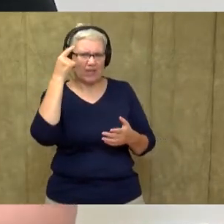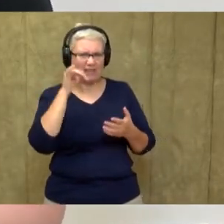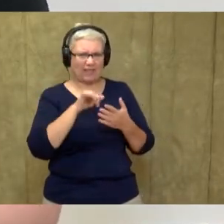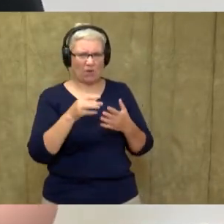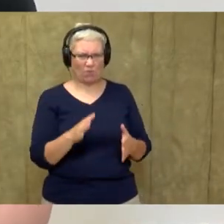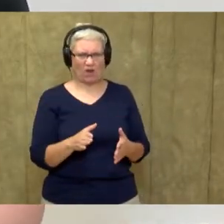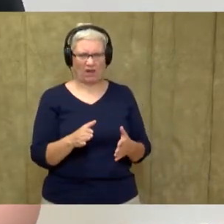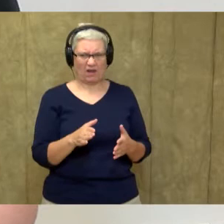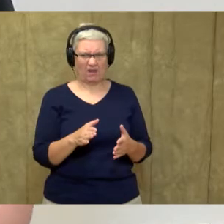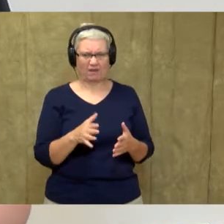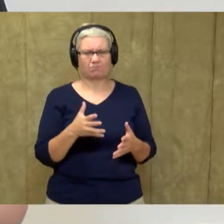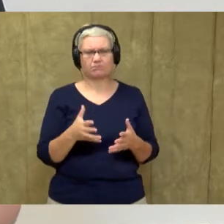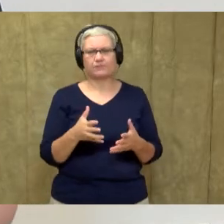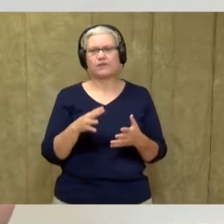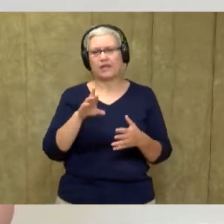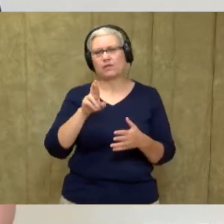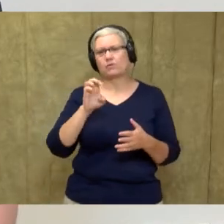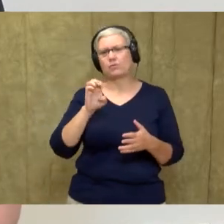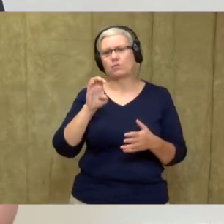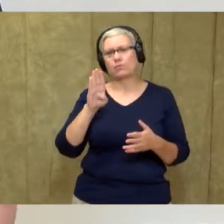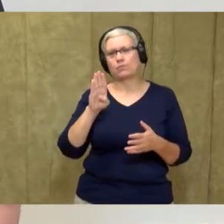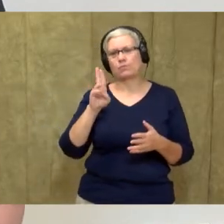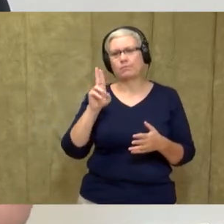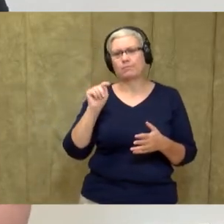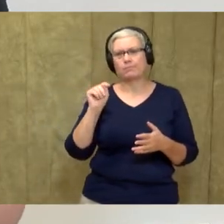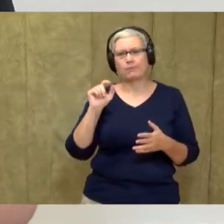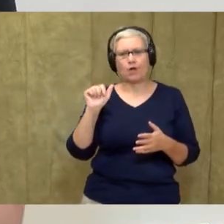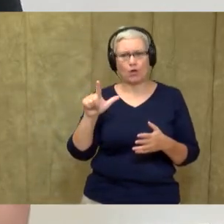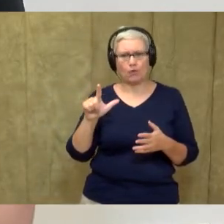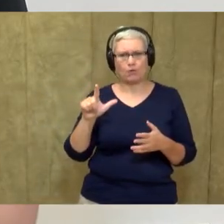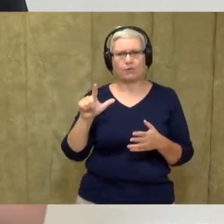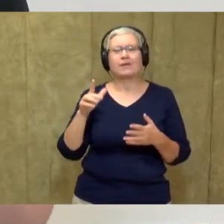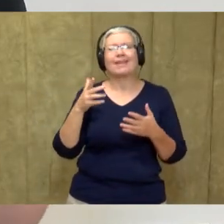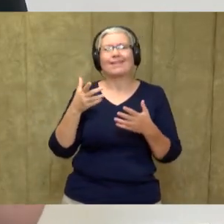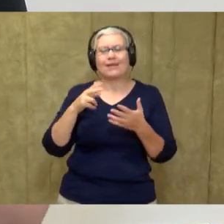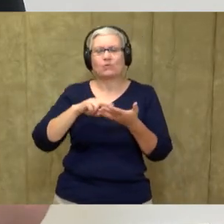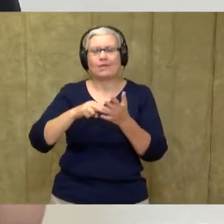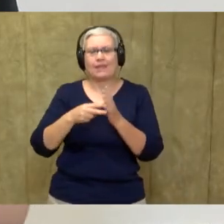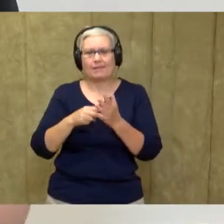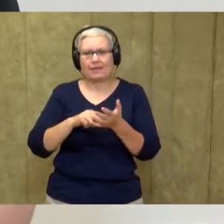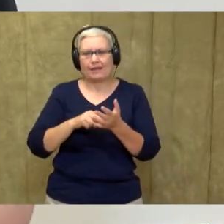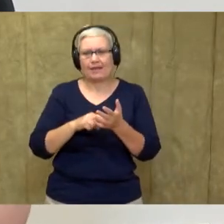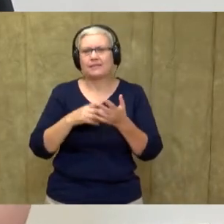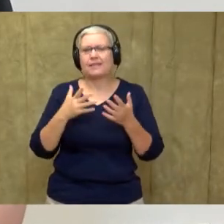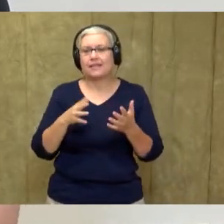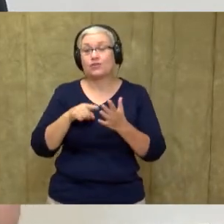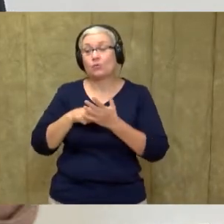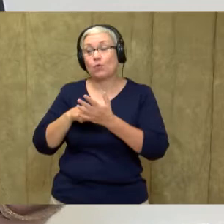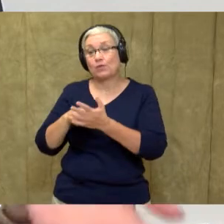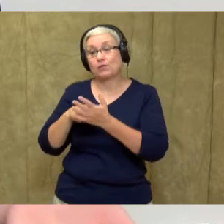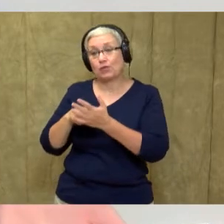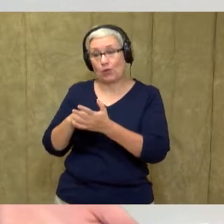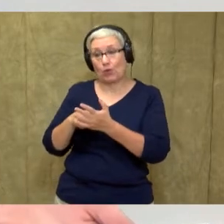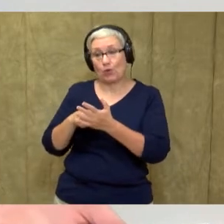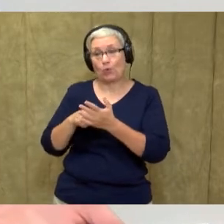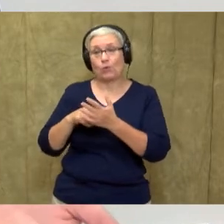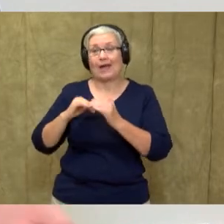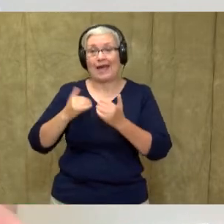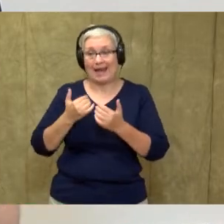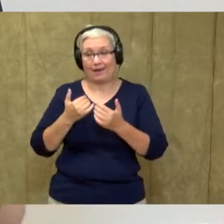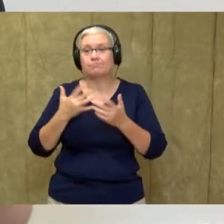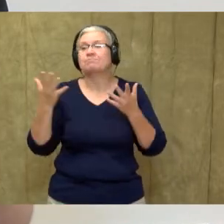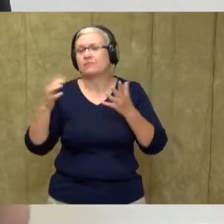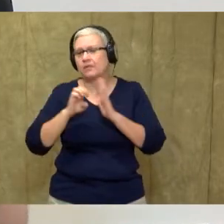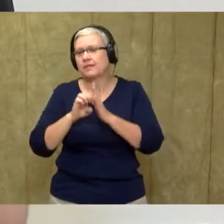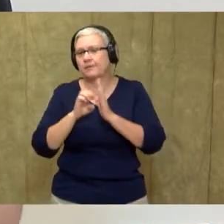so when you're arguing with your mother and saying, yes, I need a later curfew, and she says no,